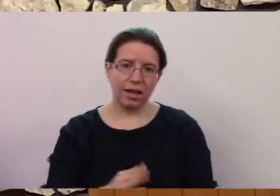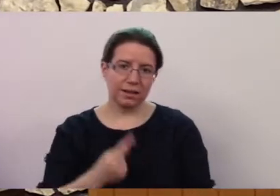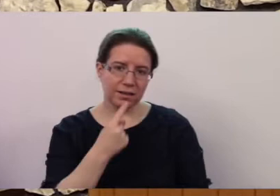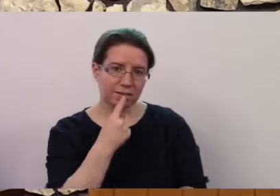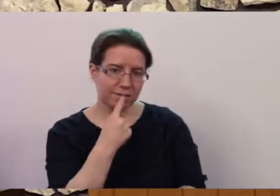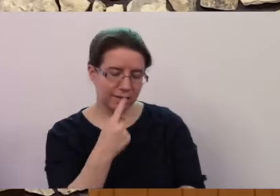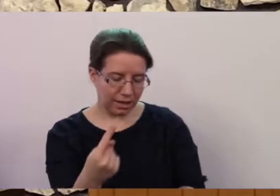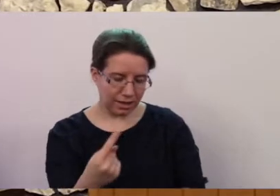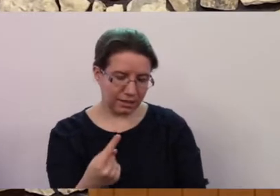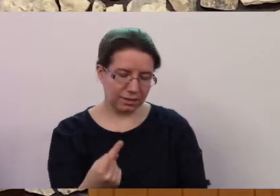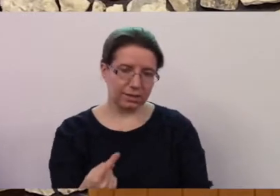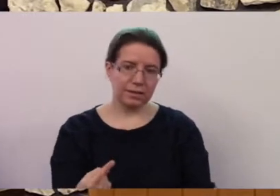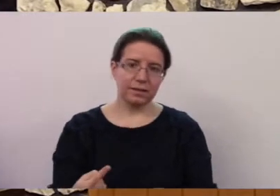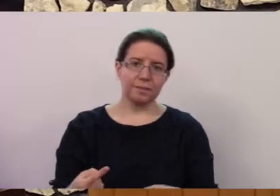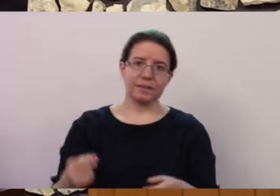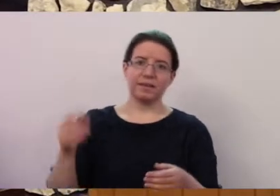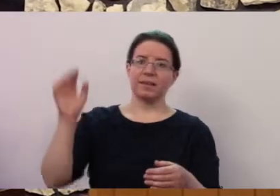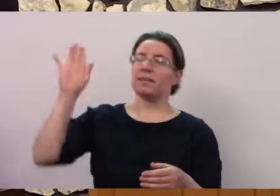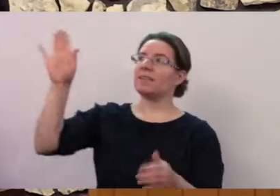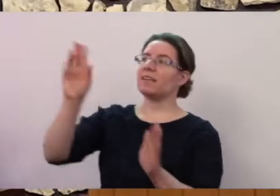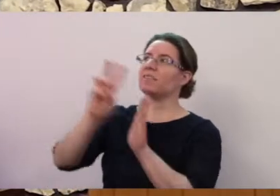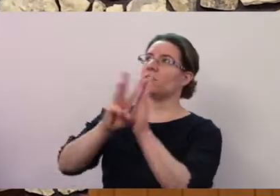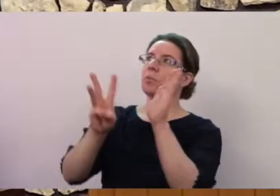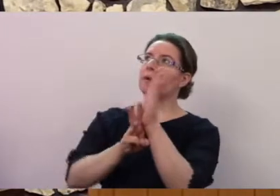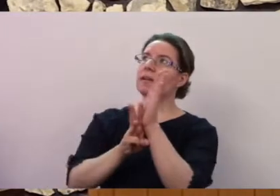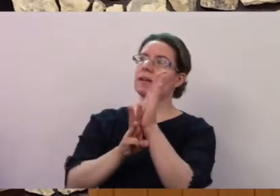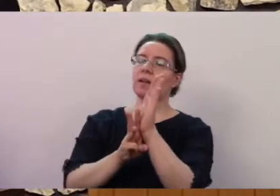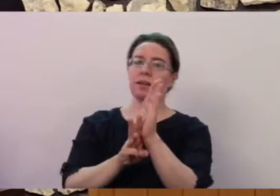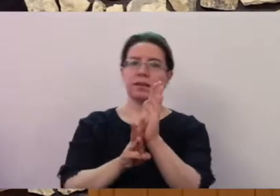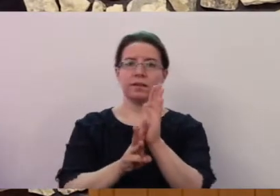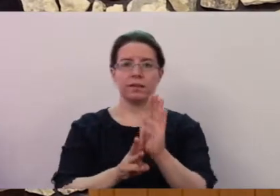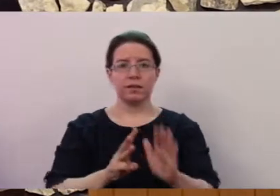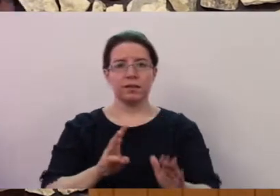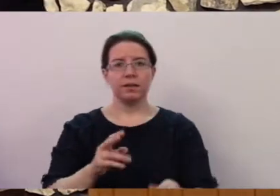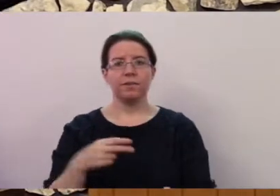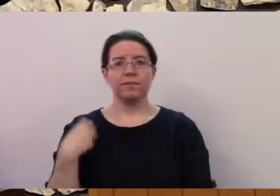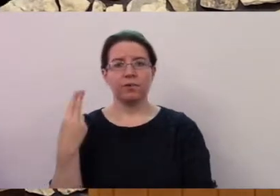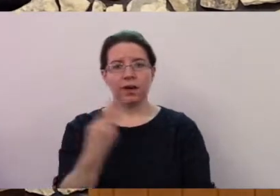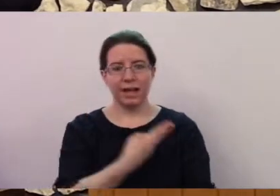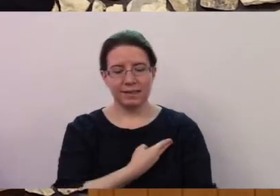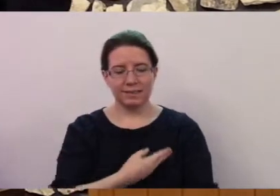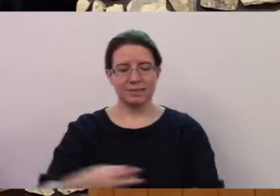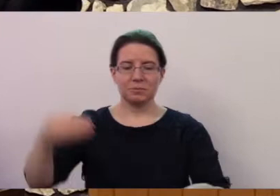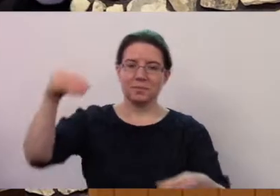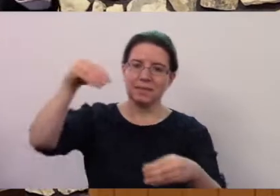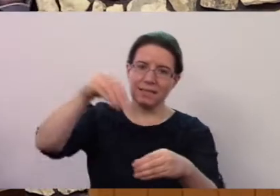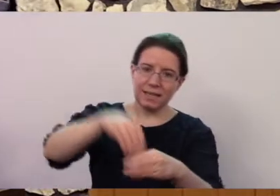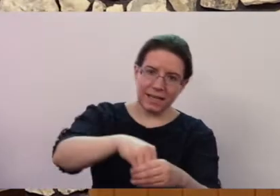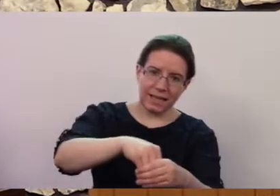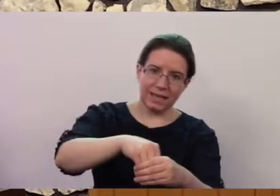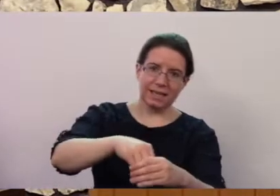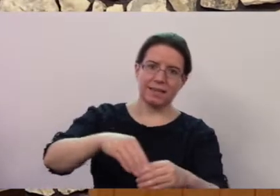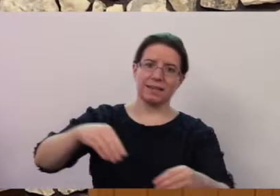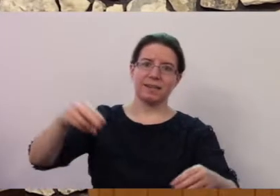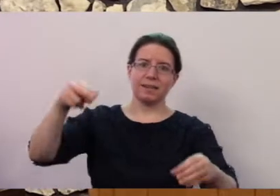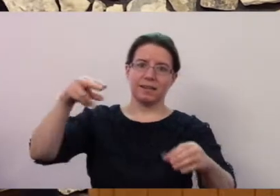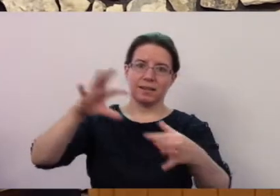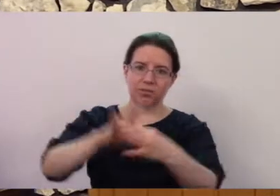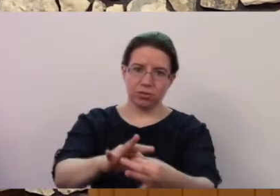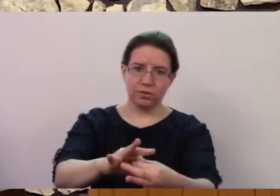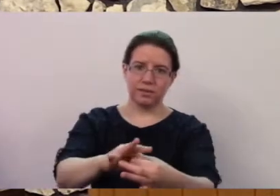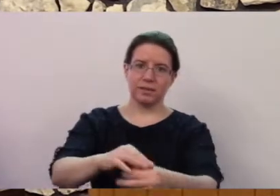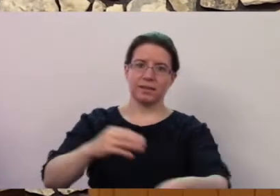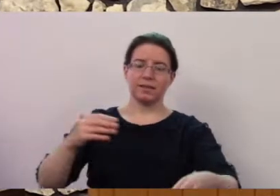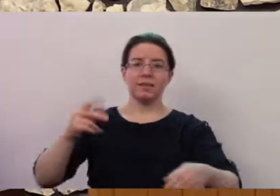it is his will and desire for us to enter and see or comprehend to be a part of his wonderful